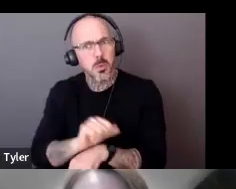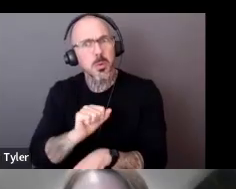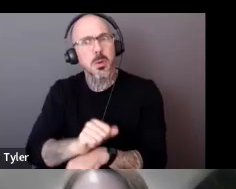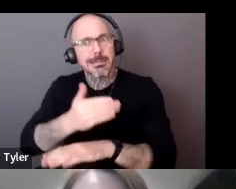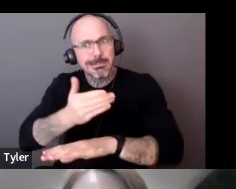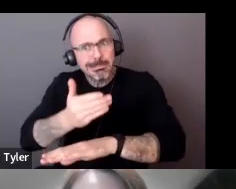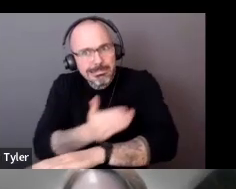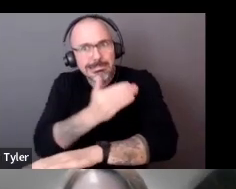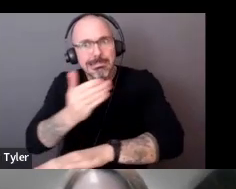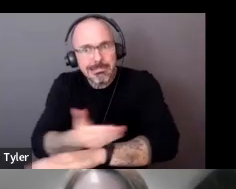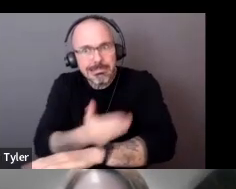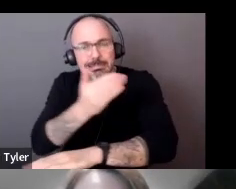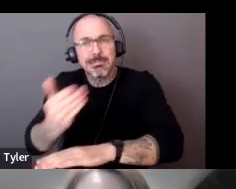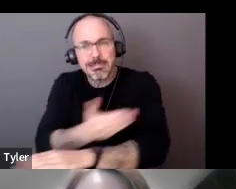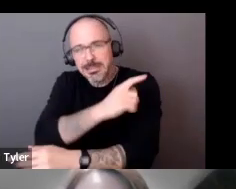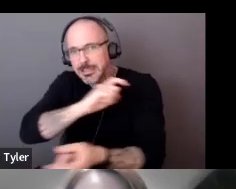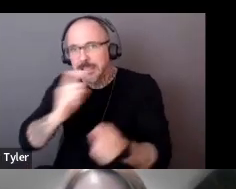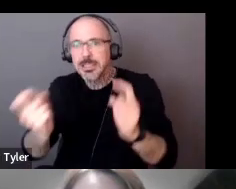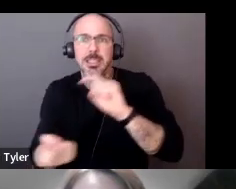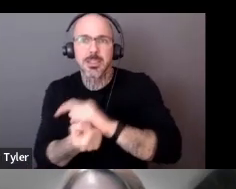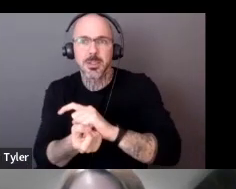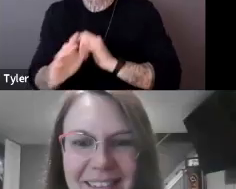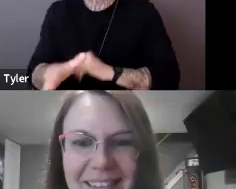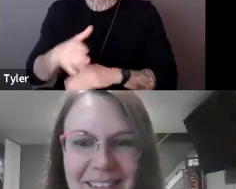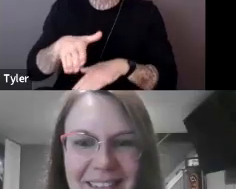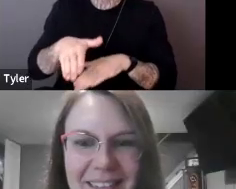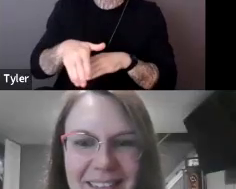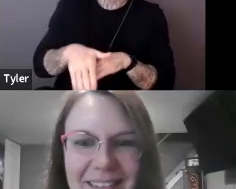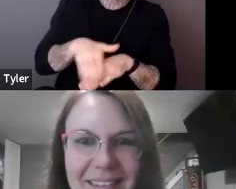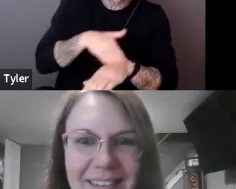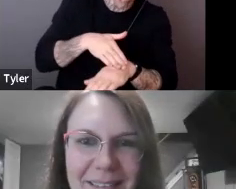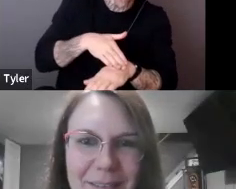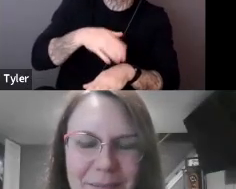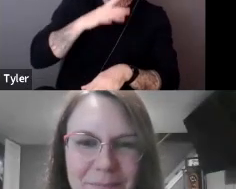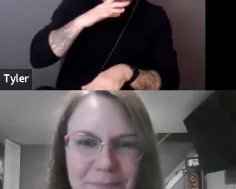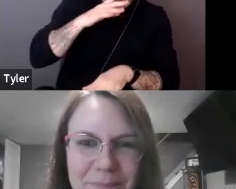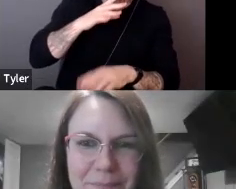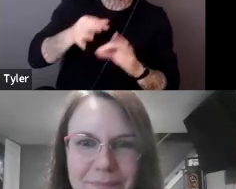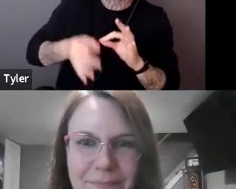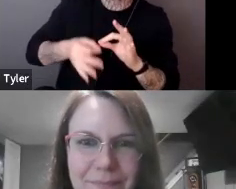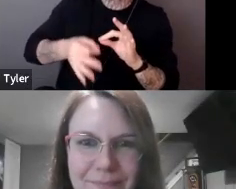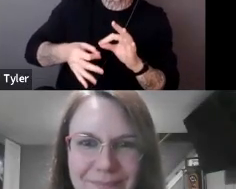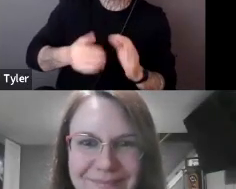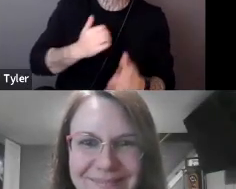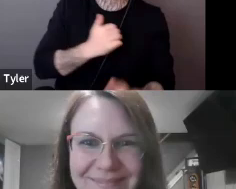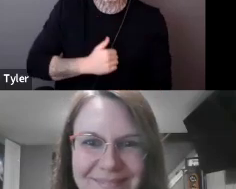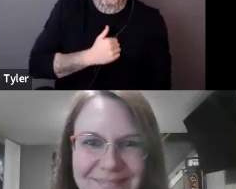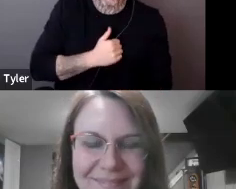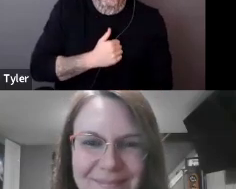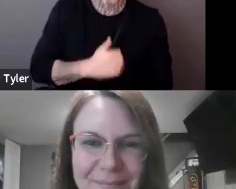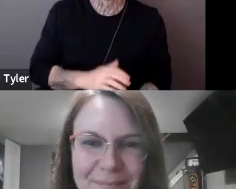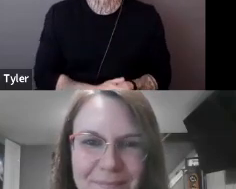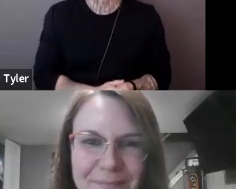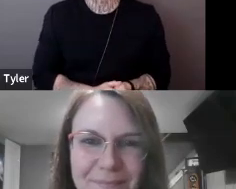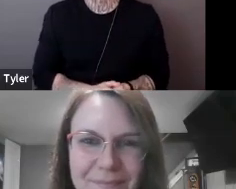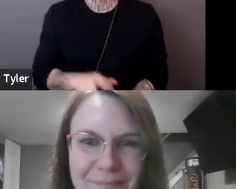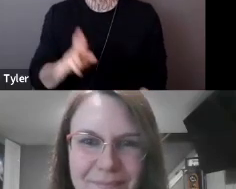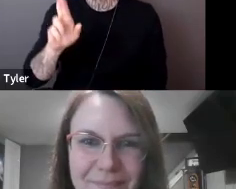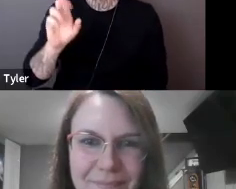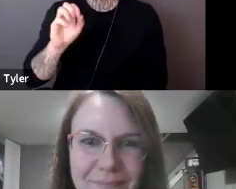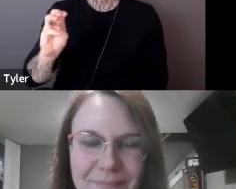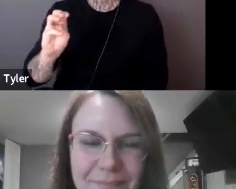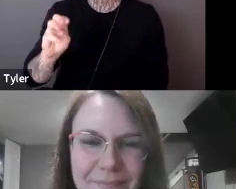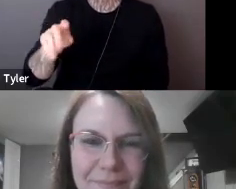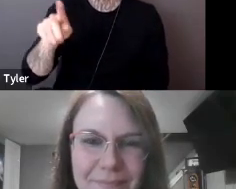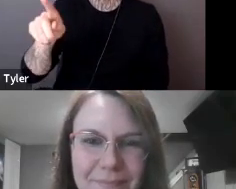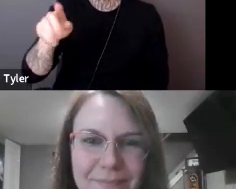for the interpreter, sorry. I'll put my face on too. When the ROM did the renovation to a